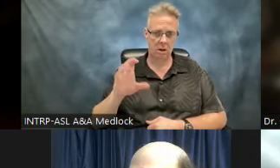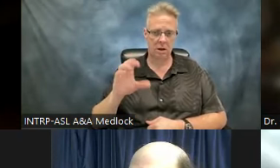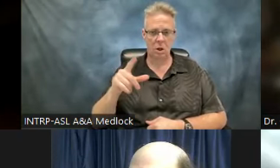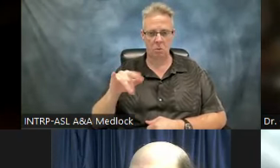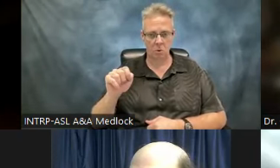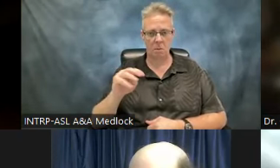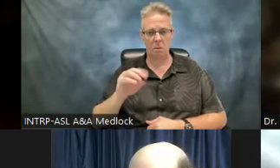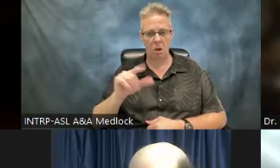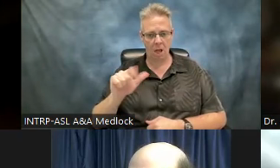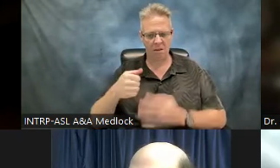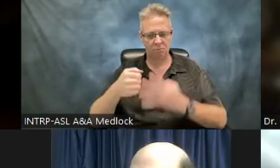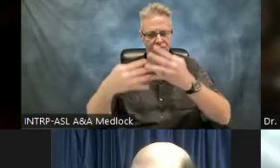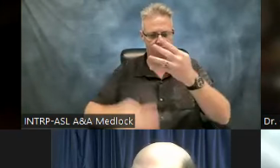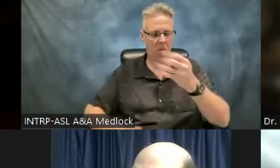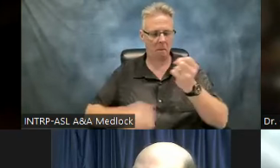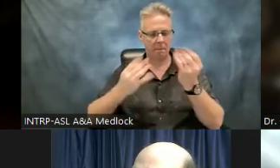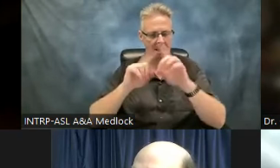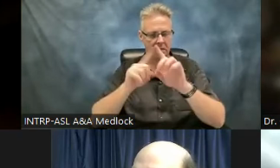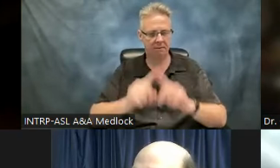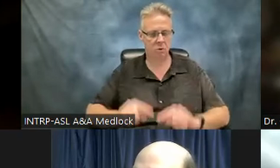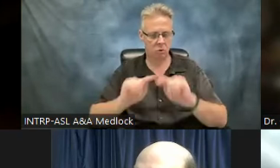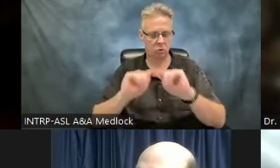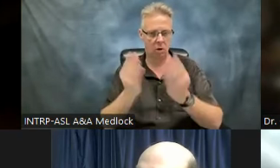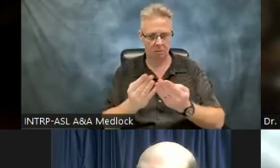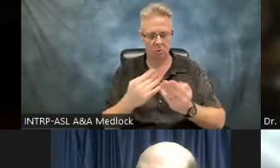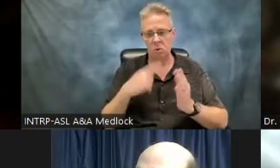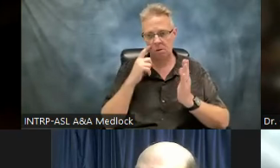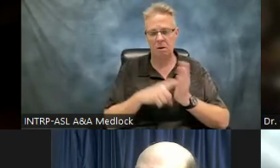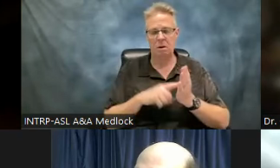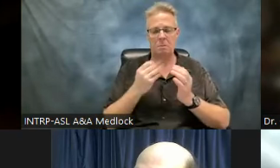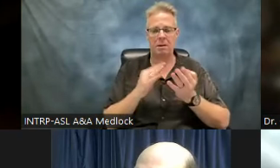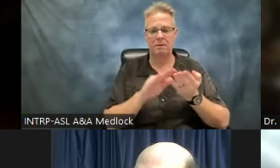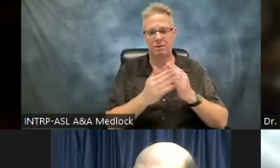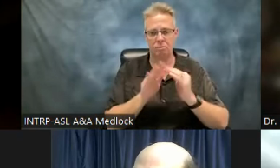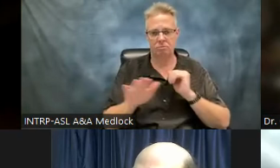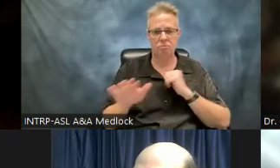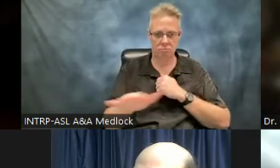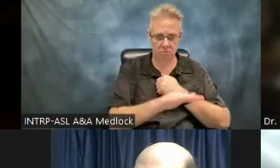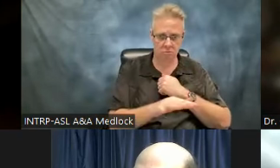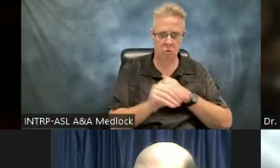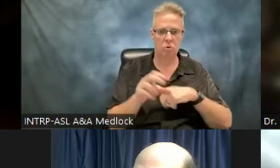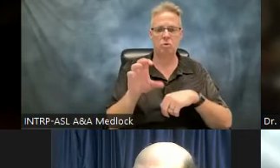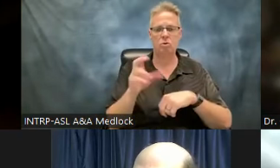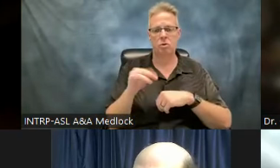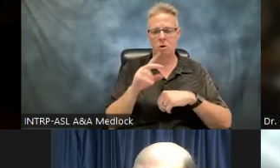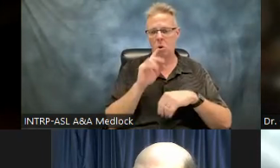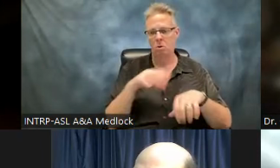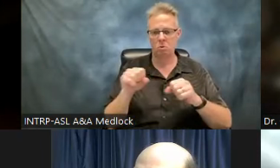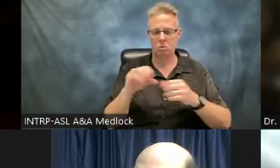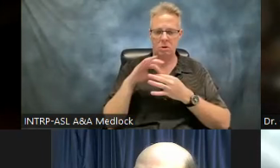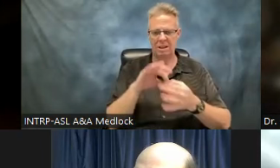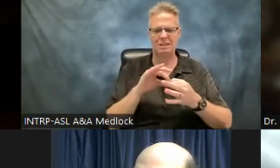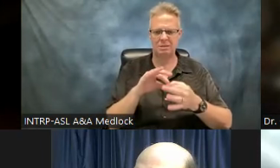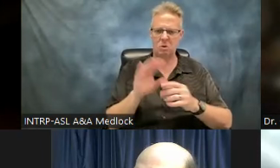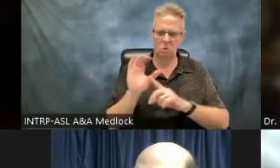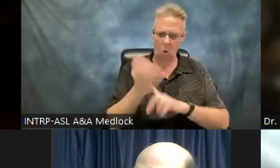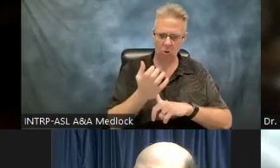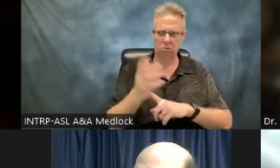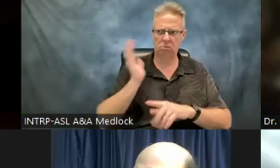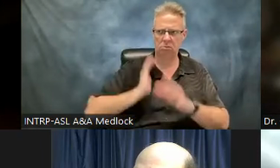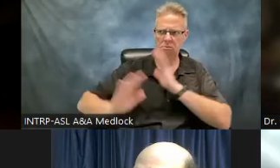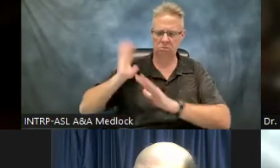Molalla, and many other tribes. We recognize the many villages, traditions, cultures, and relationships that existed along the river